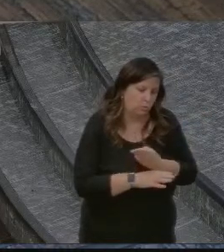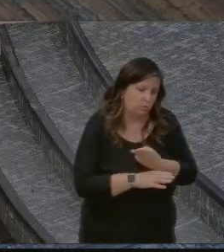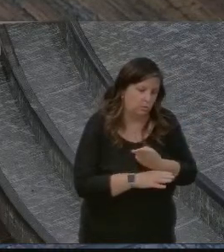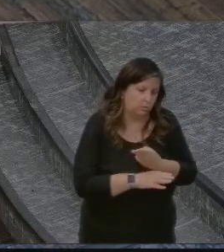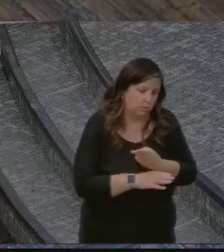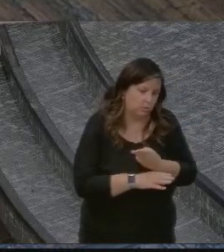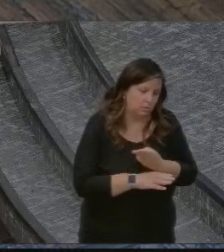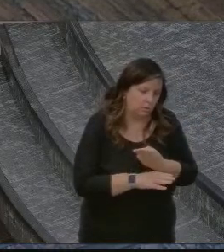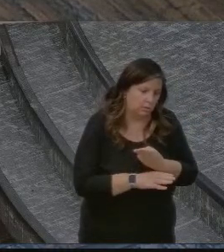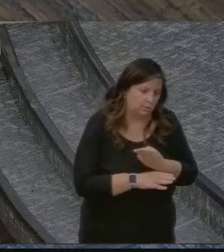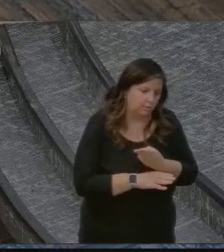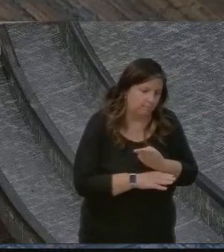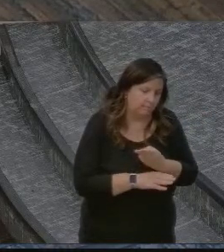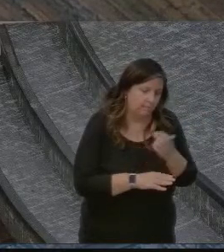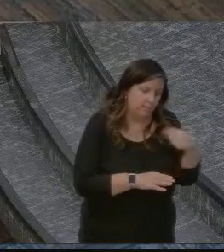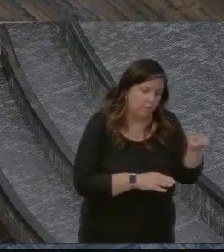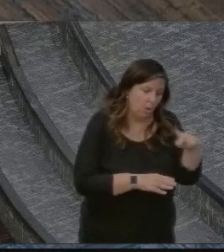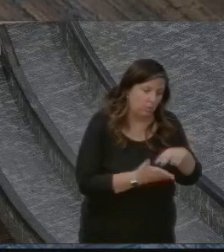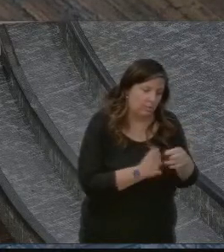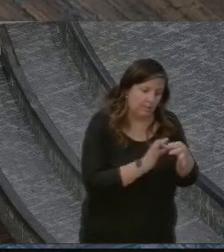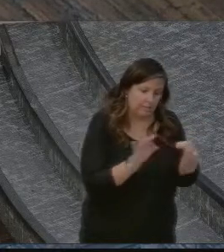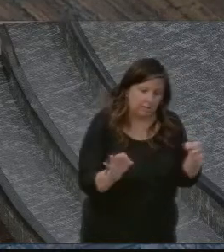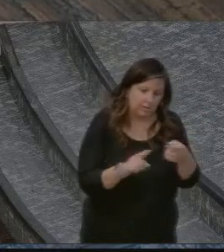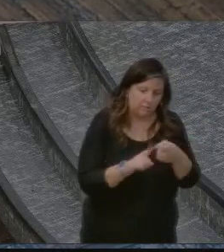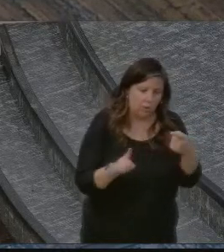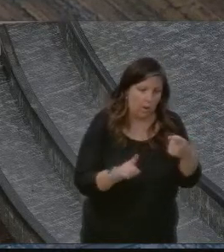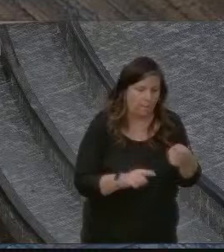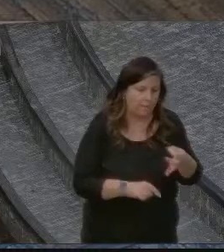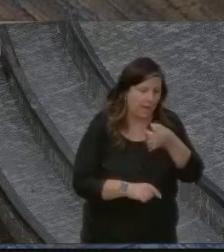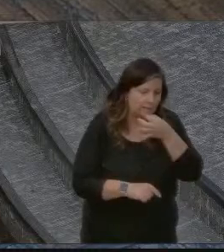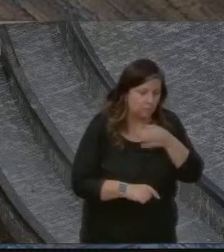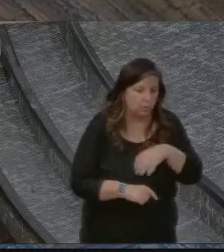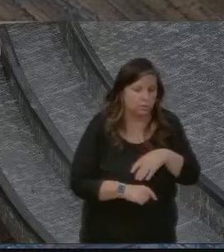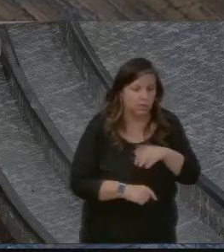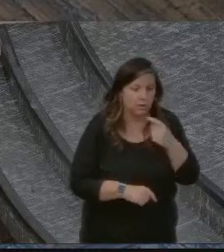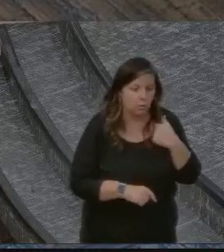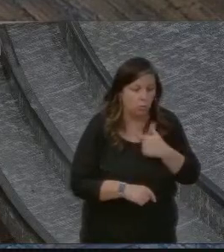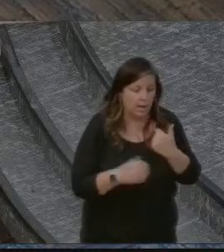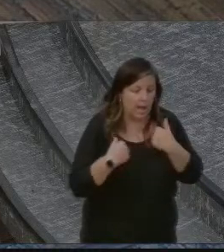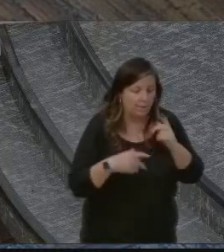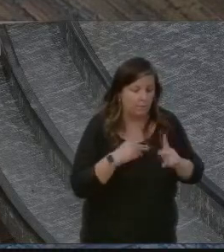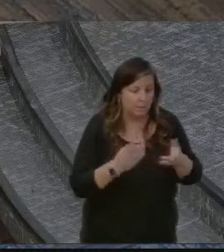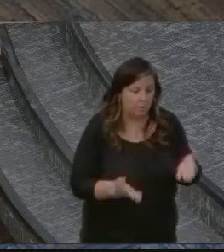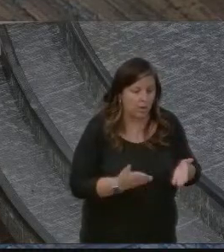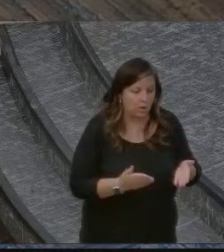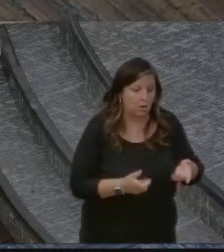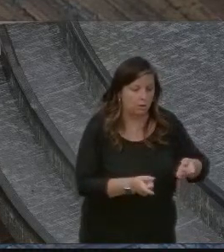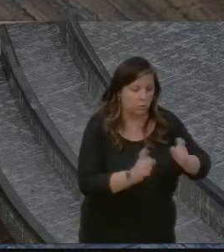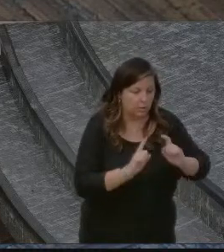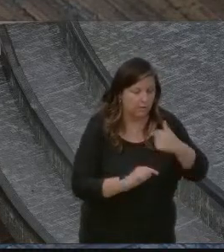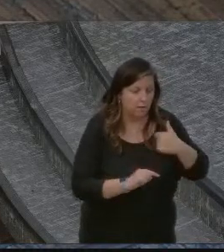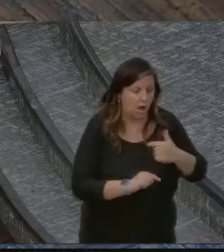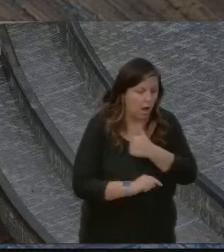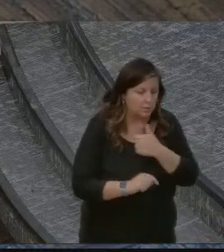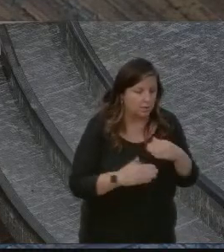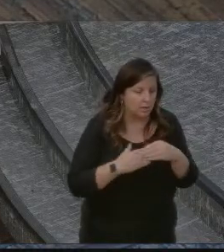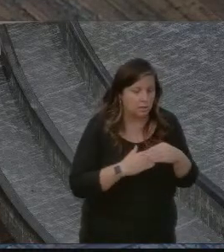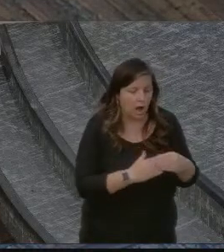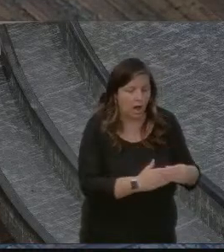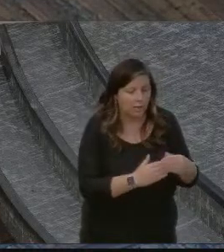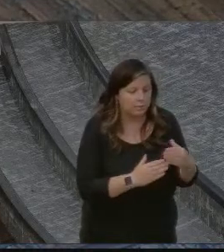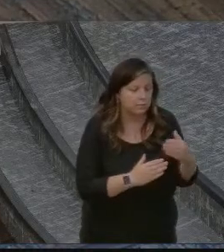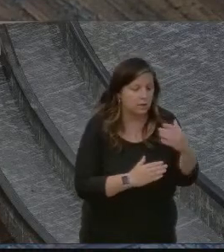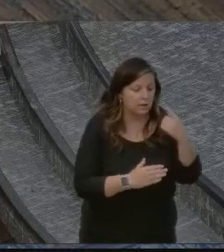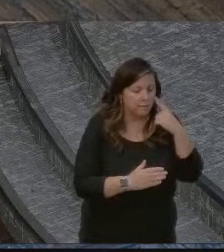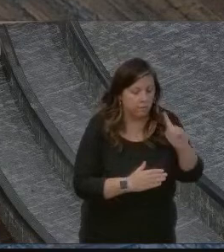experts? Like, we have the people here to be able to give us guidelines for those operational definitions to